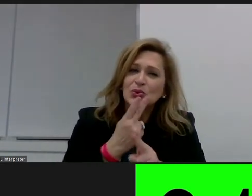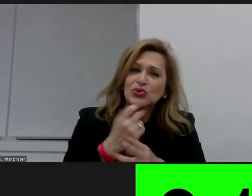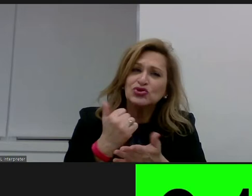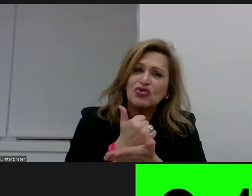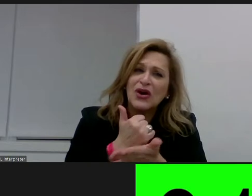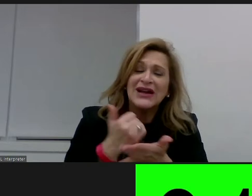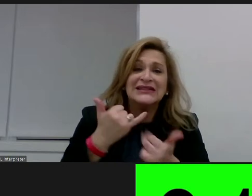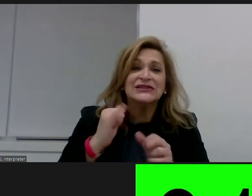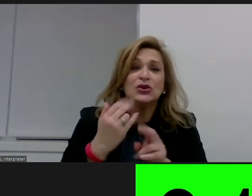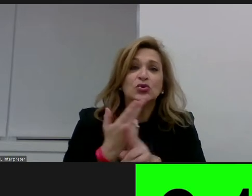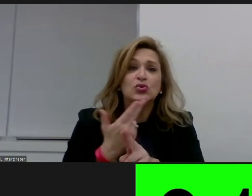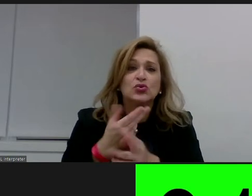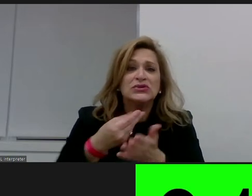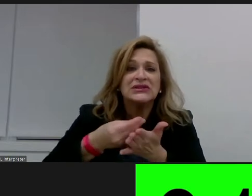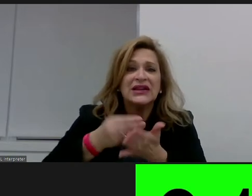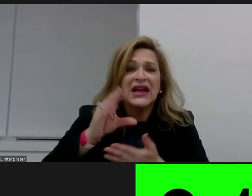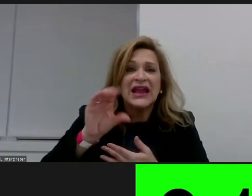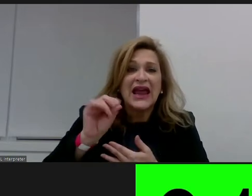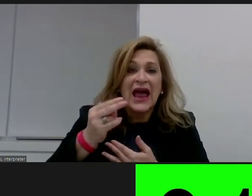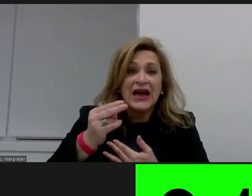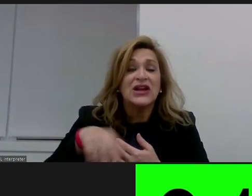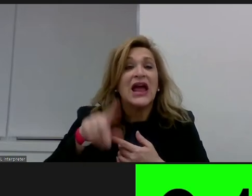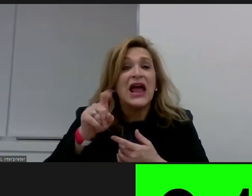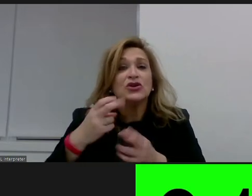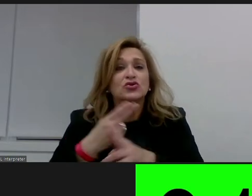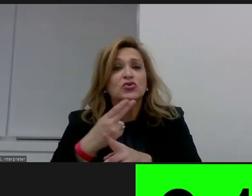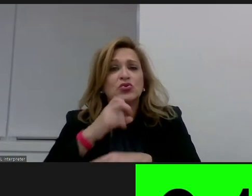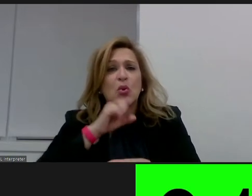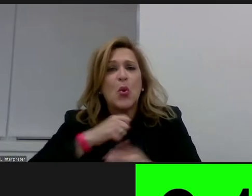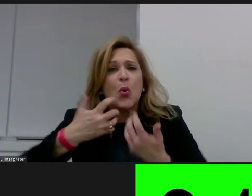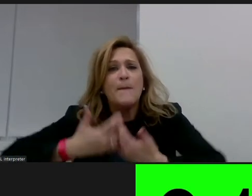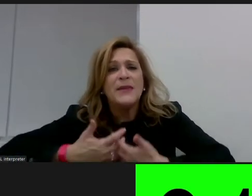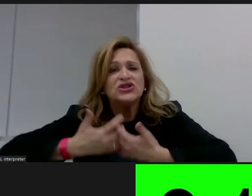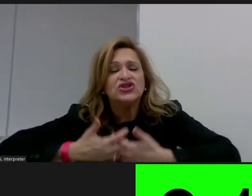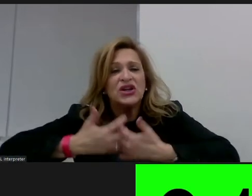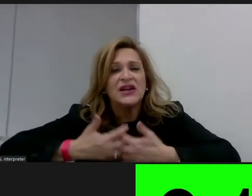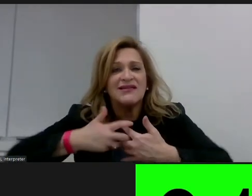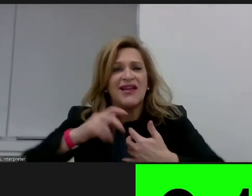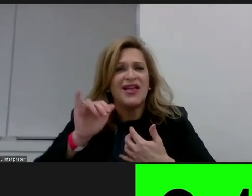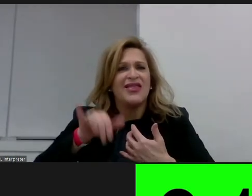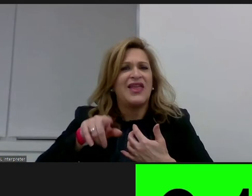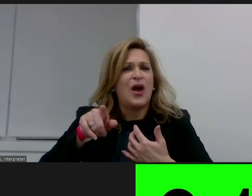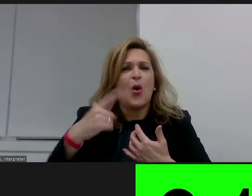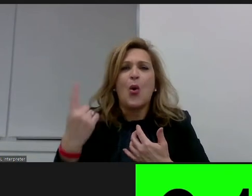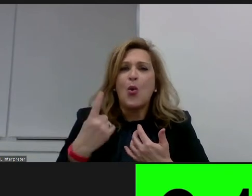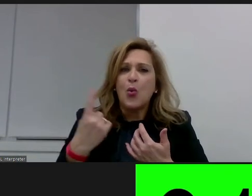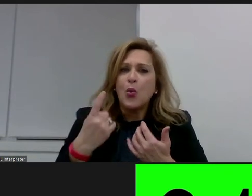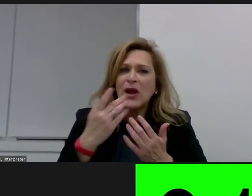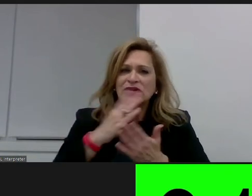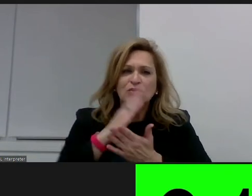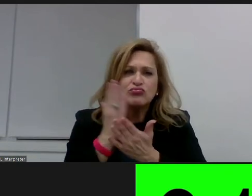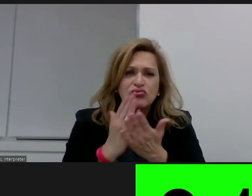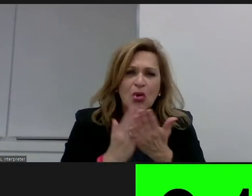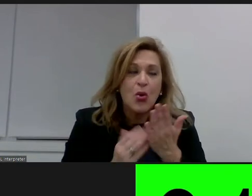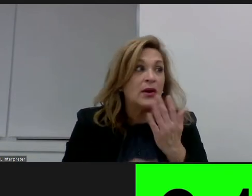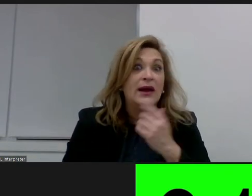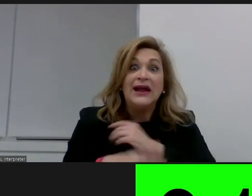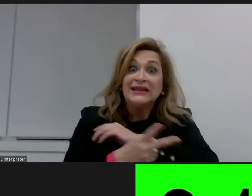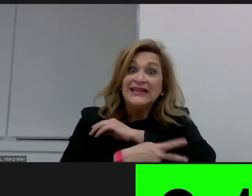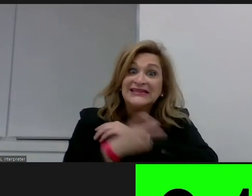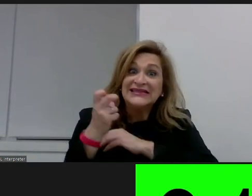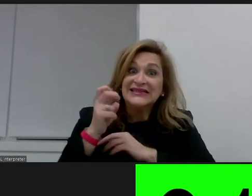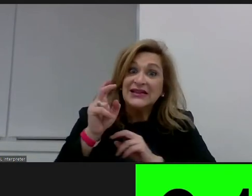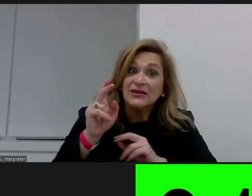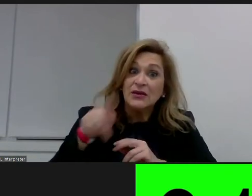use cash. And they have to use those old vending machines that are always broken. They steal customers' money.